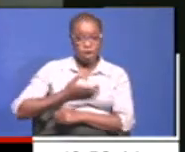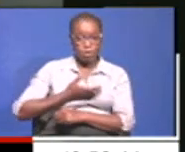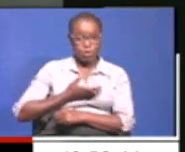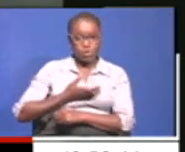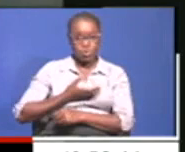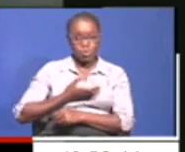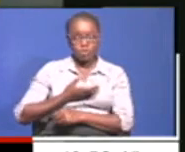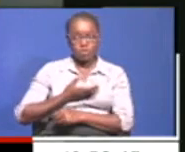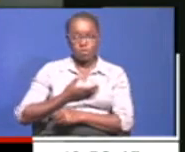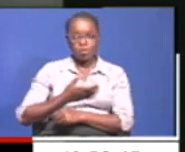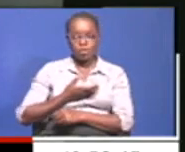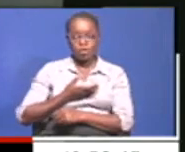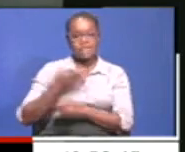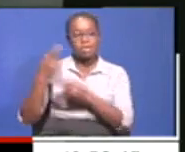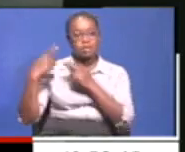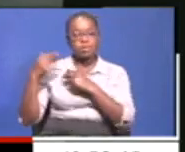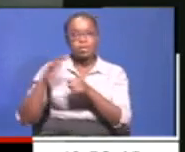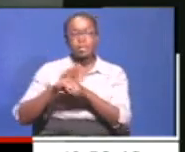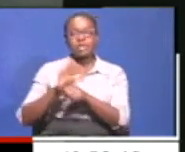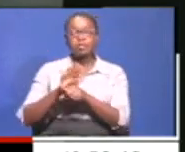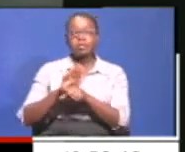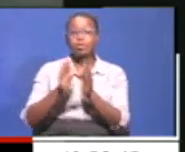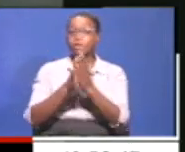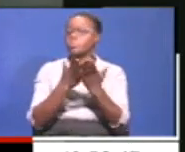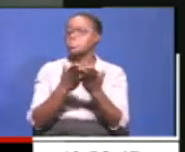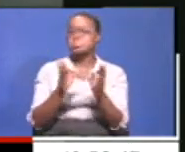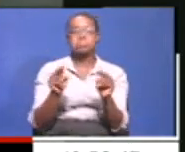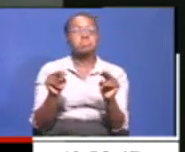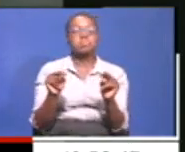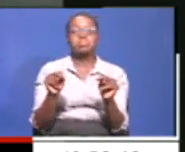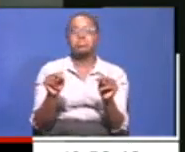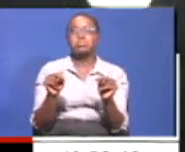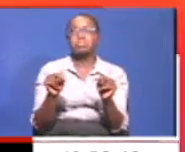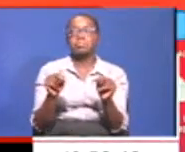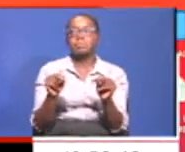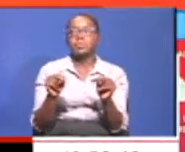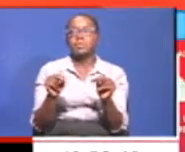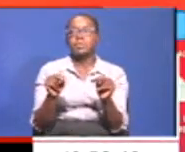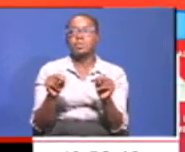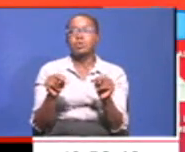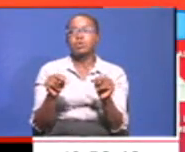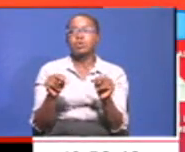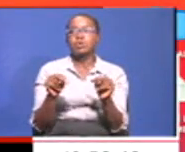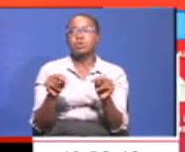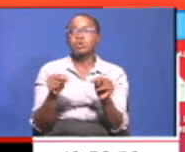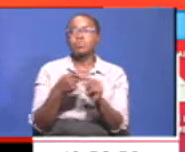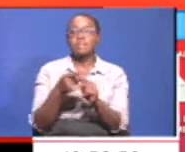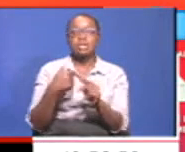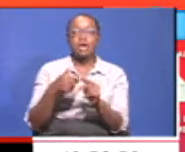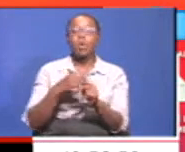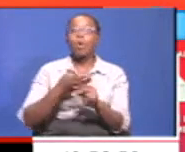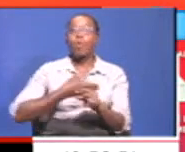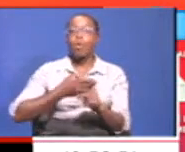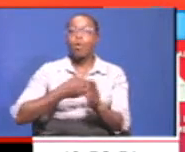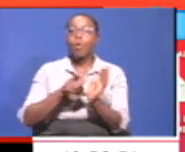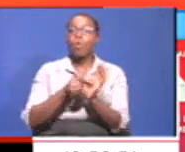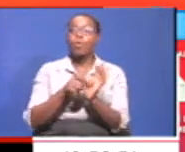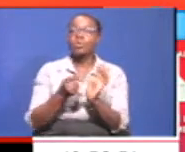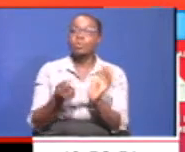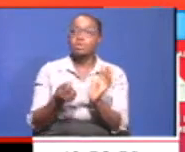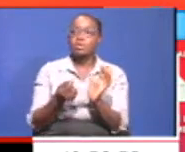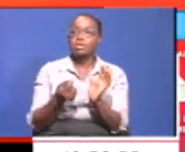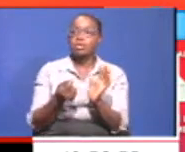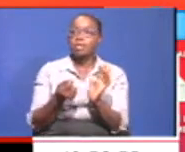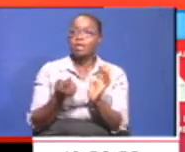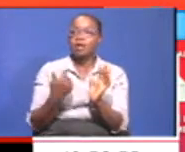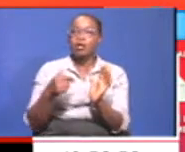we are not going to rely so much on the book, the pace notes, but we are going to rely on our notes, our very own notes, because it's us who will be